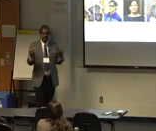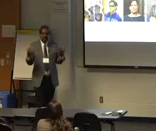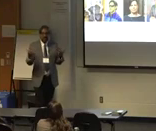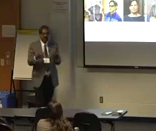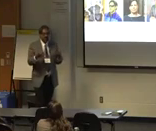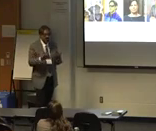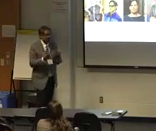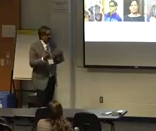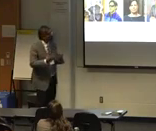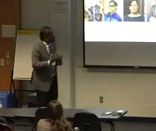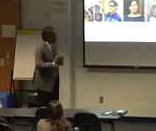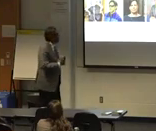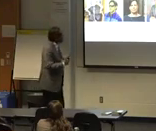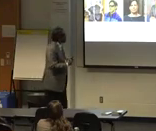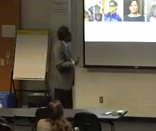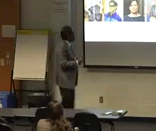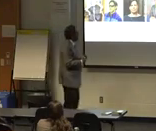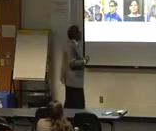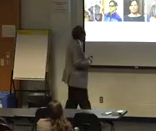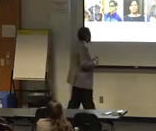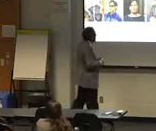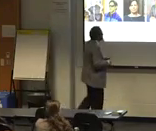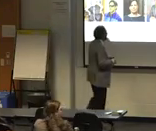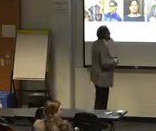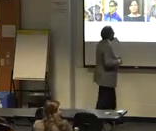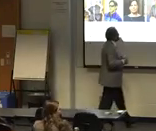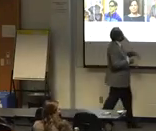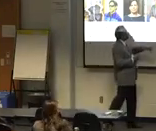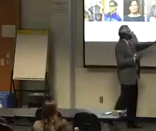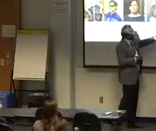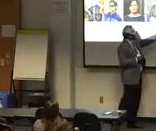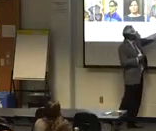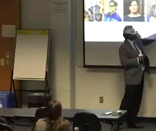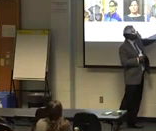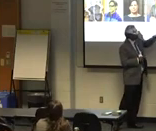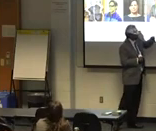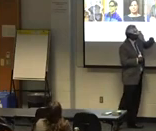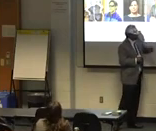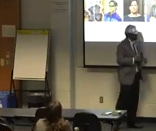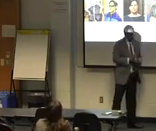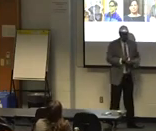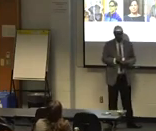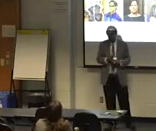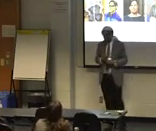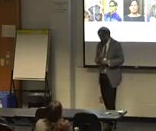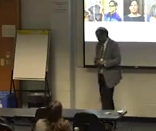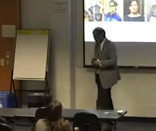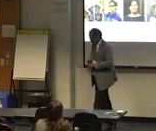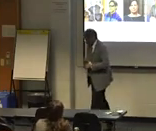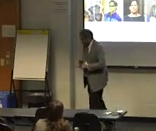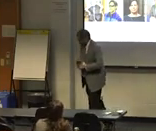actually, it's worth thinking about them a little more deeply. And I was very happy to see Parks Canada, Mary Helene, who's